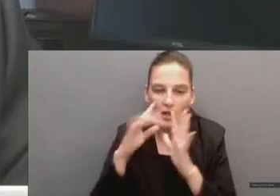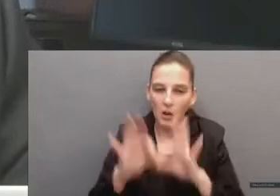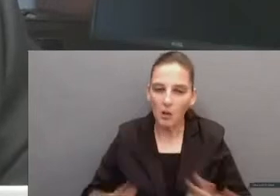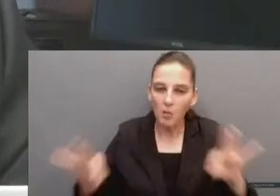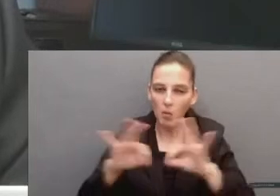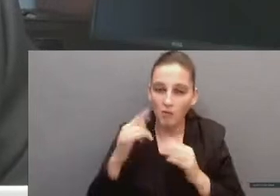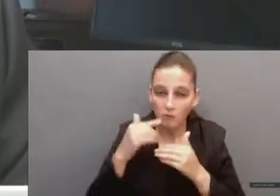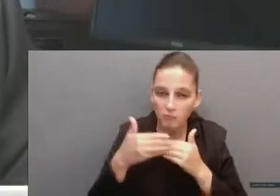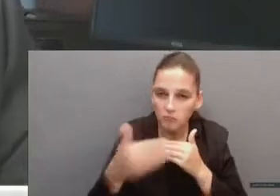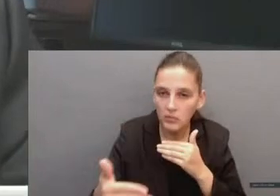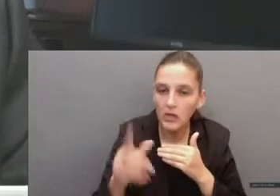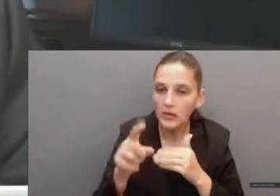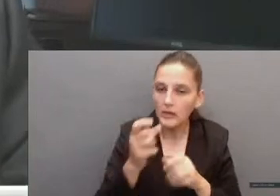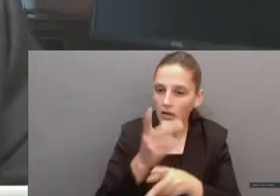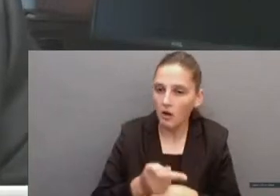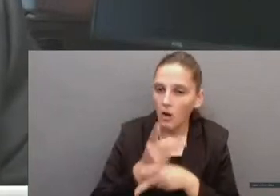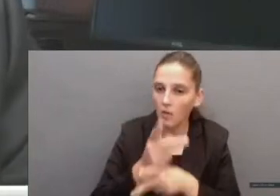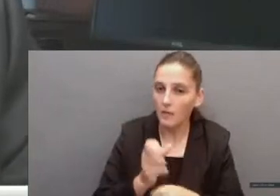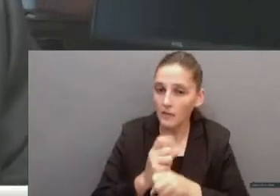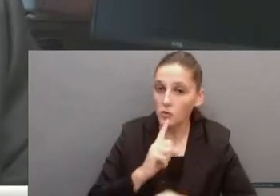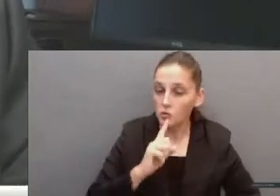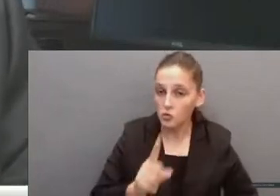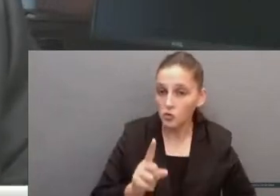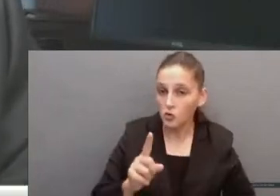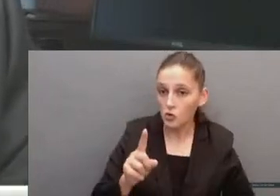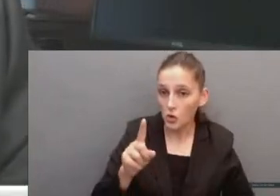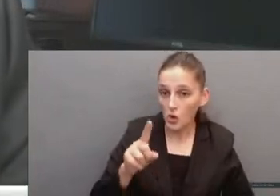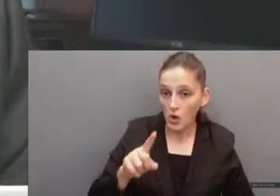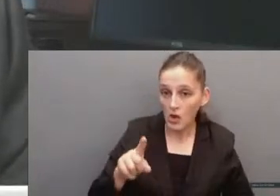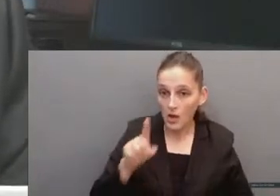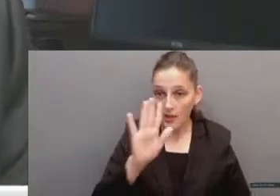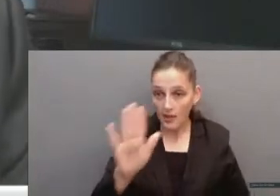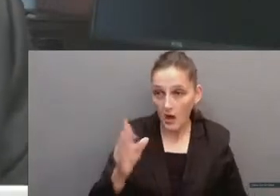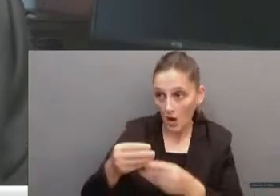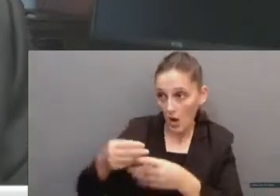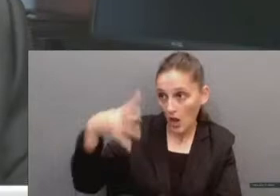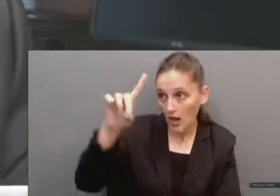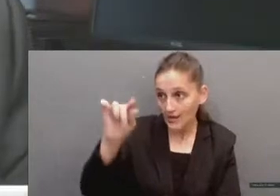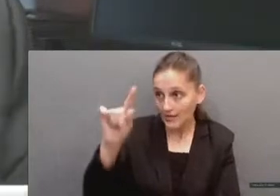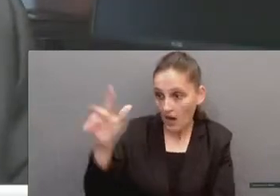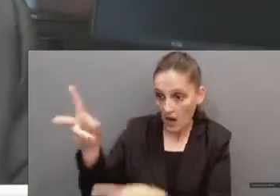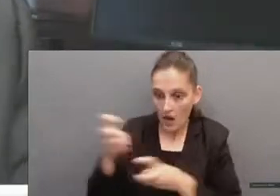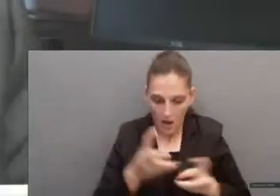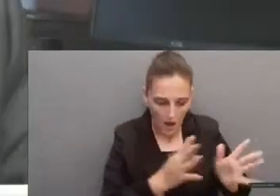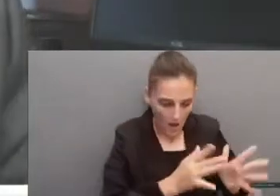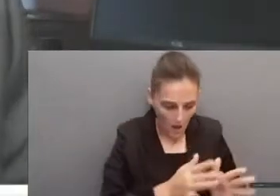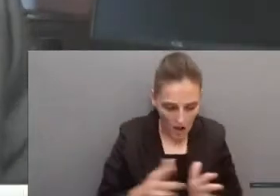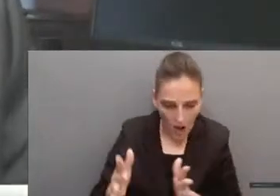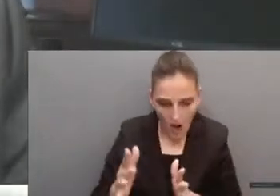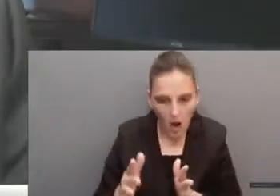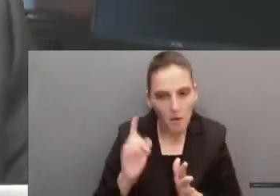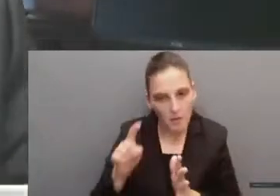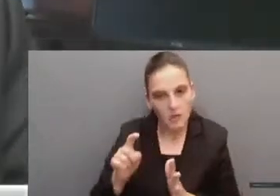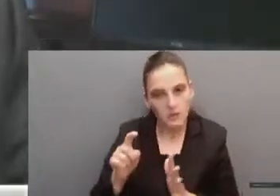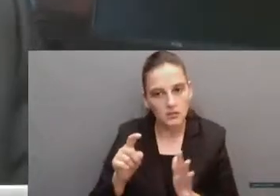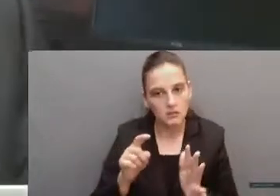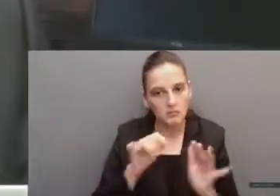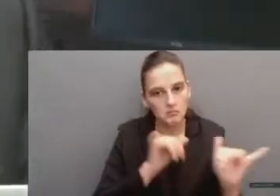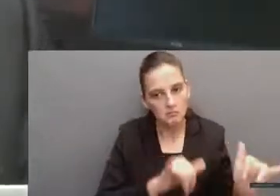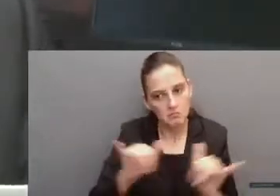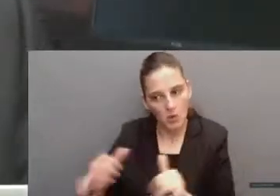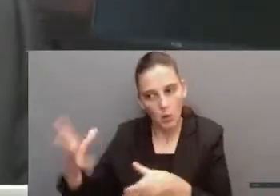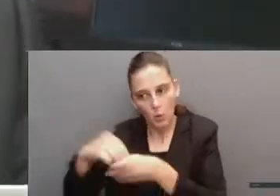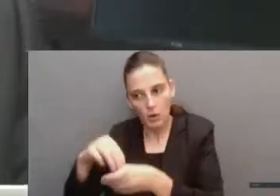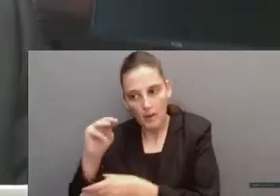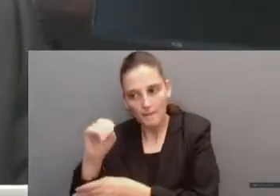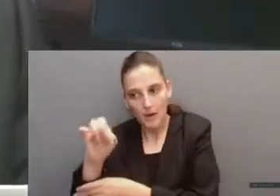very careful to make sure that these algorithms apply equally well to minority populations as they do to the majority